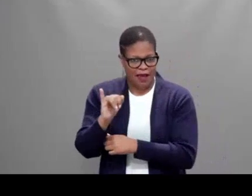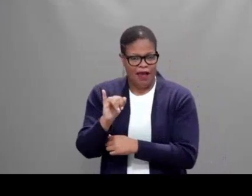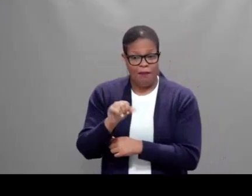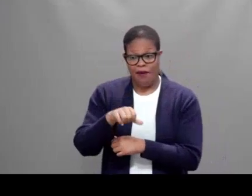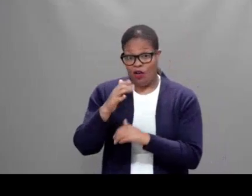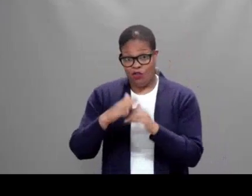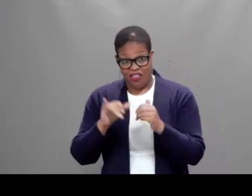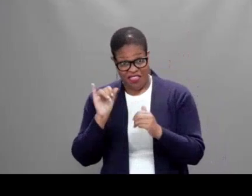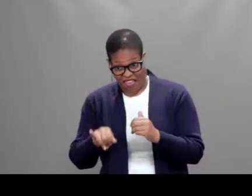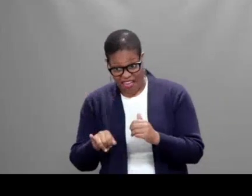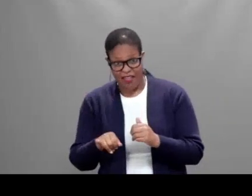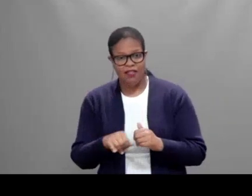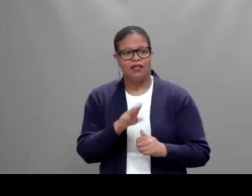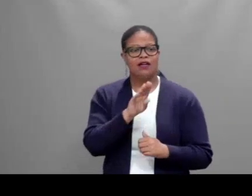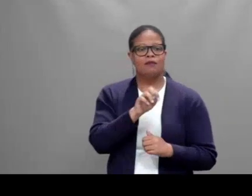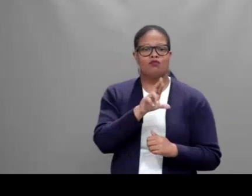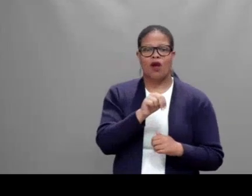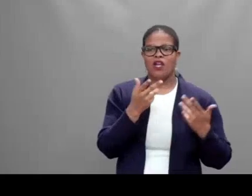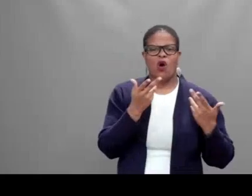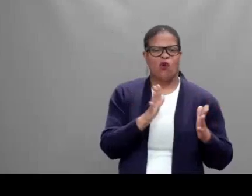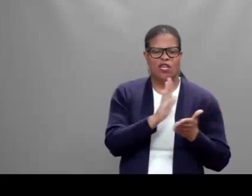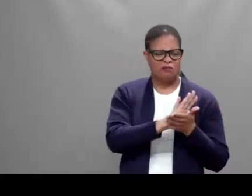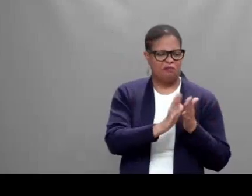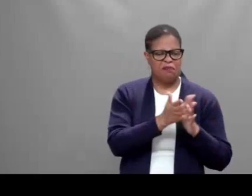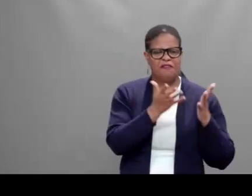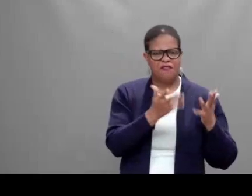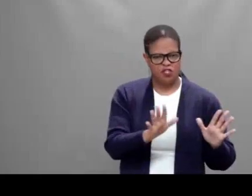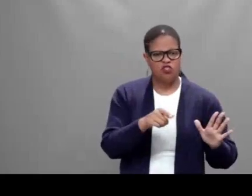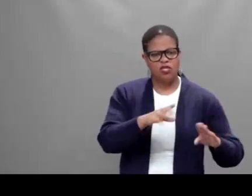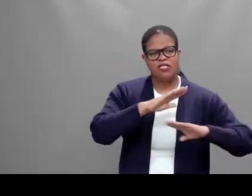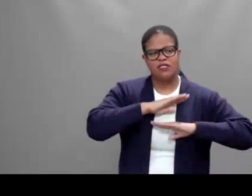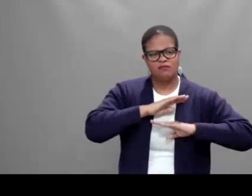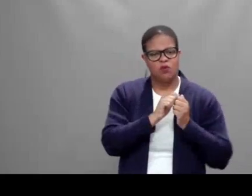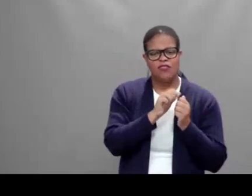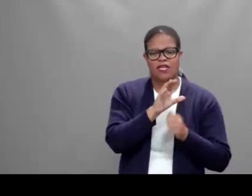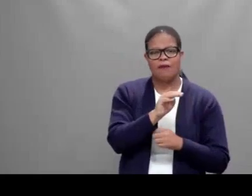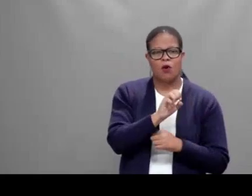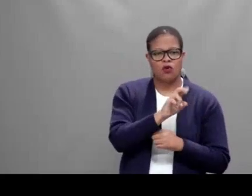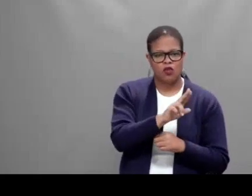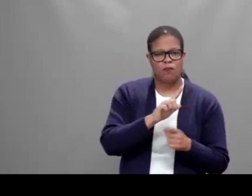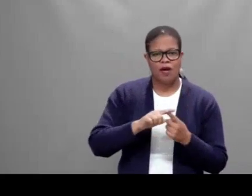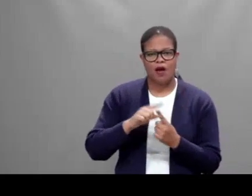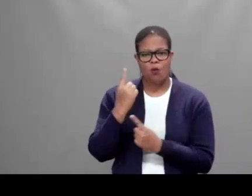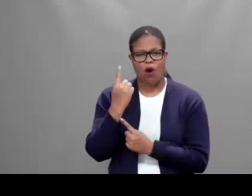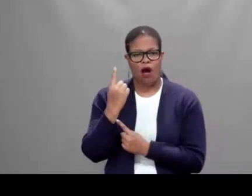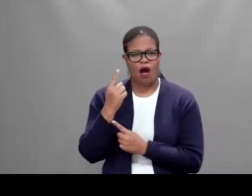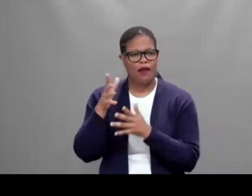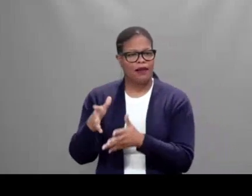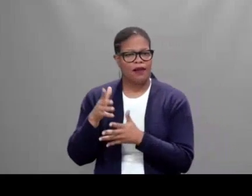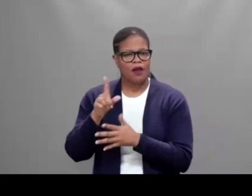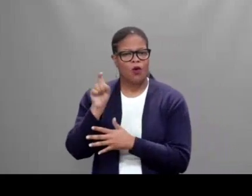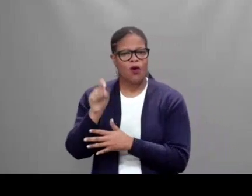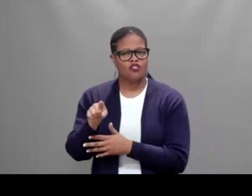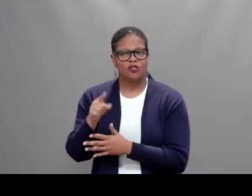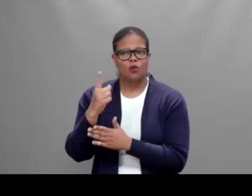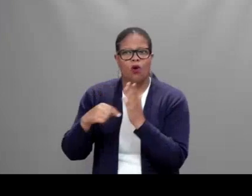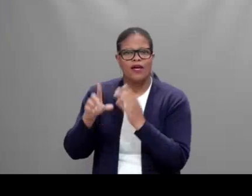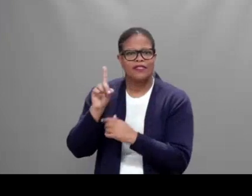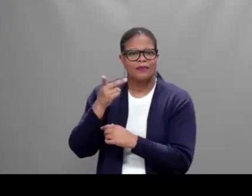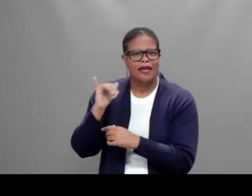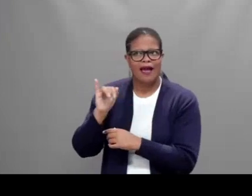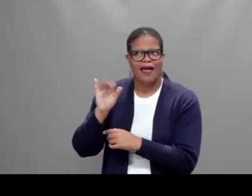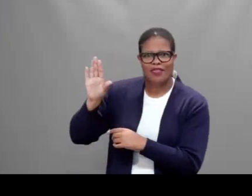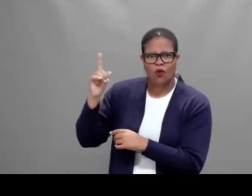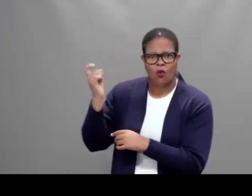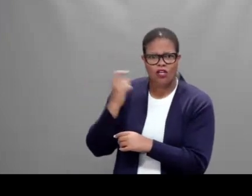Brian sort of finished those out, and he's satisfied with the MOU as it stands. We've got this one question to figure out what DPI's question